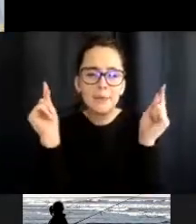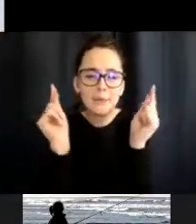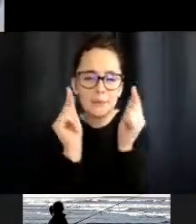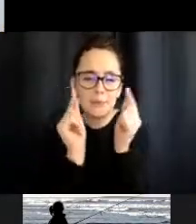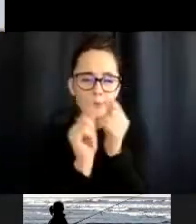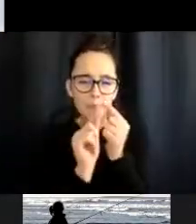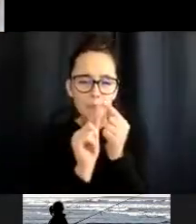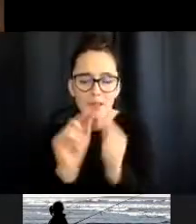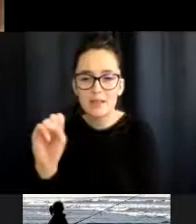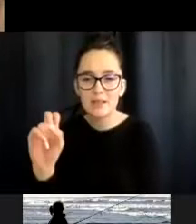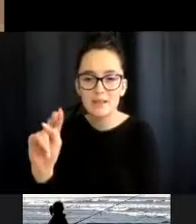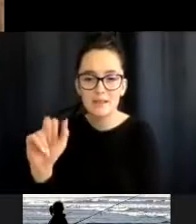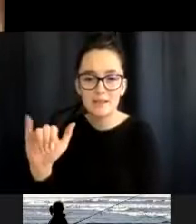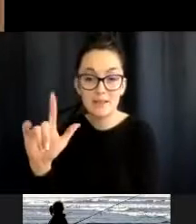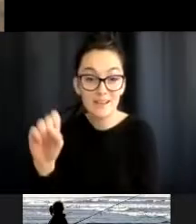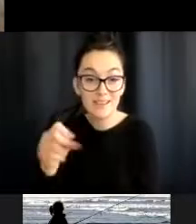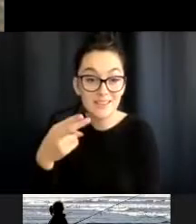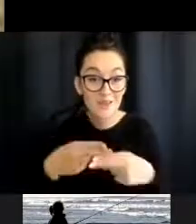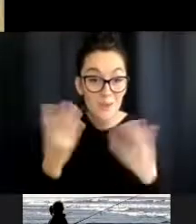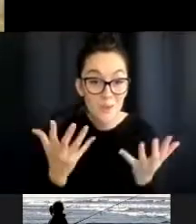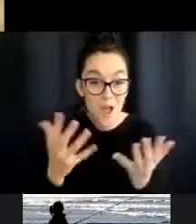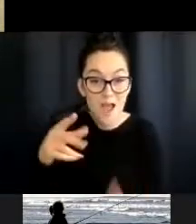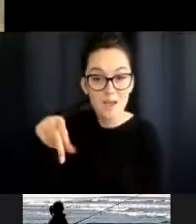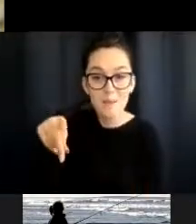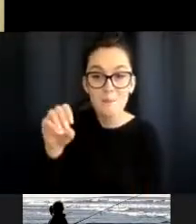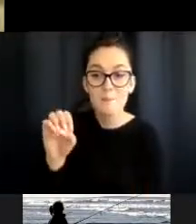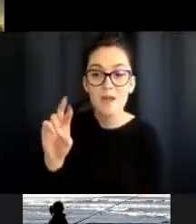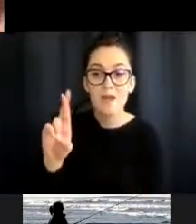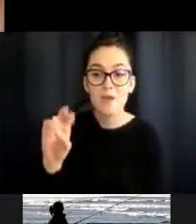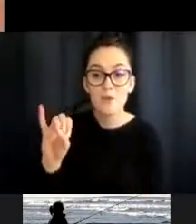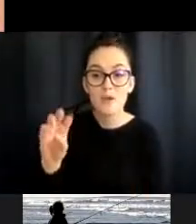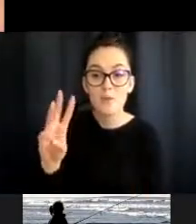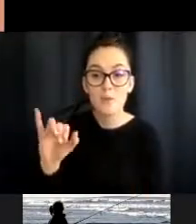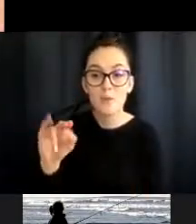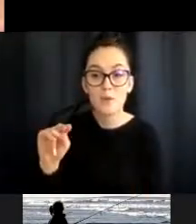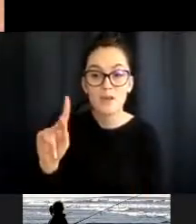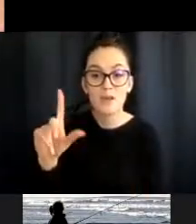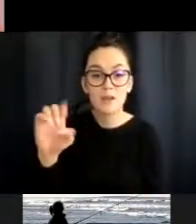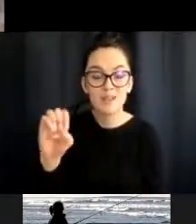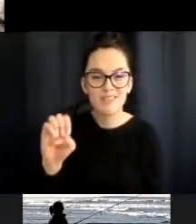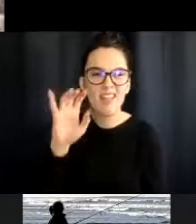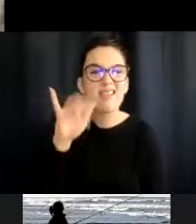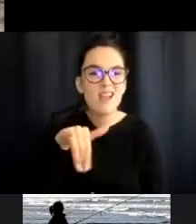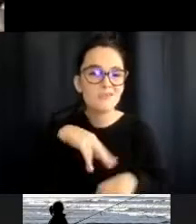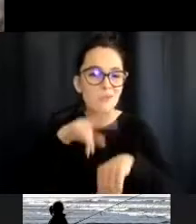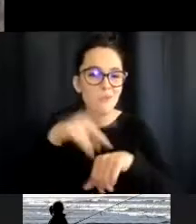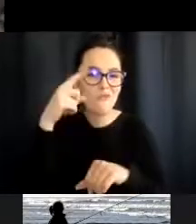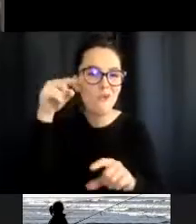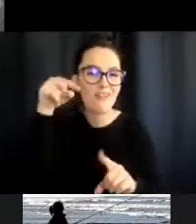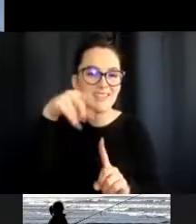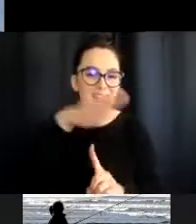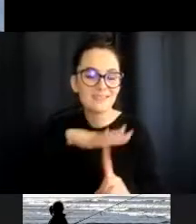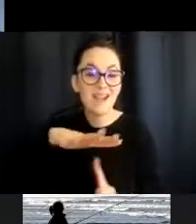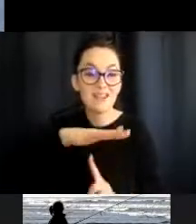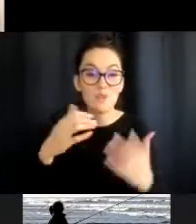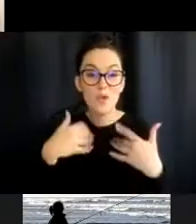periwinkles. And that's typical of the spray zone habitat. So we have big waves coming over